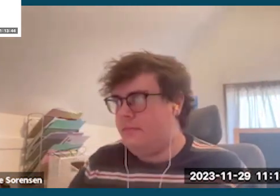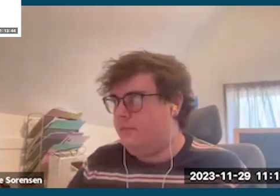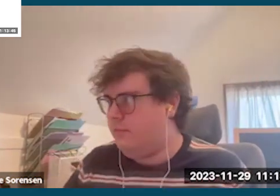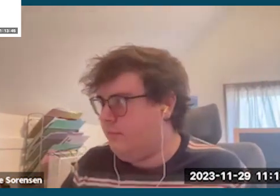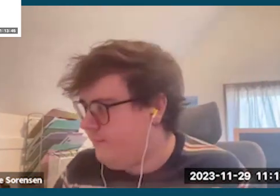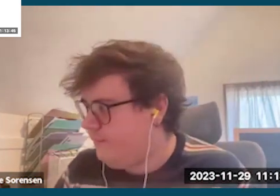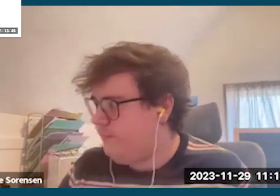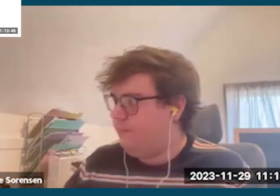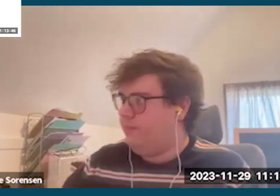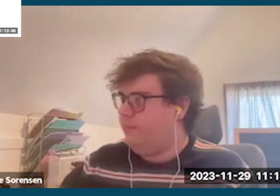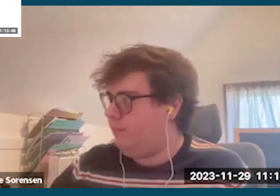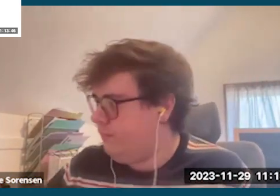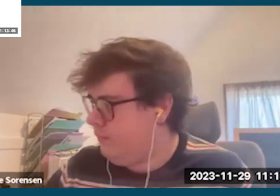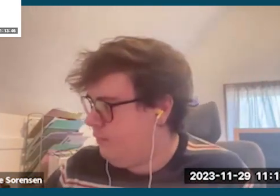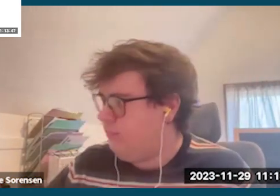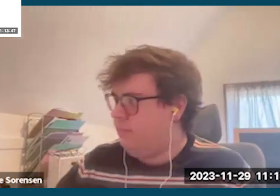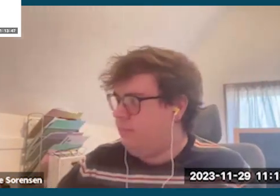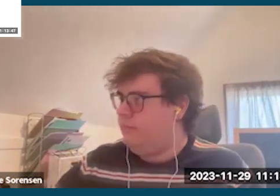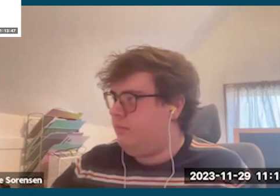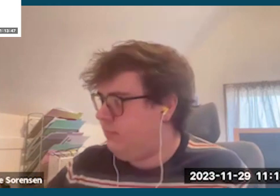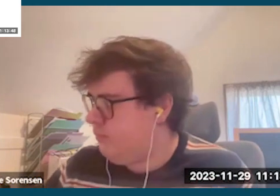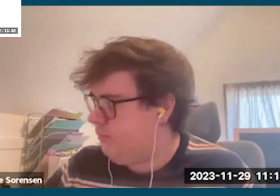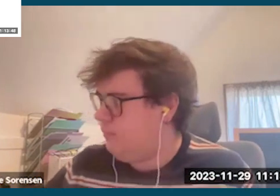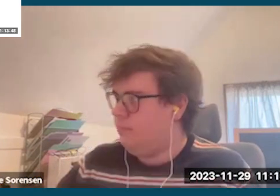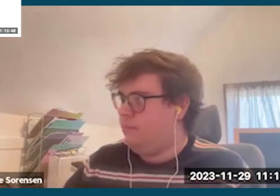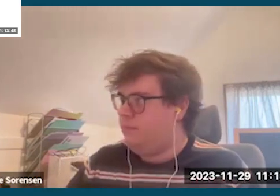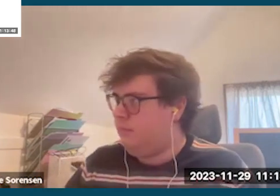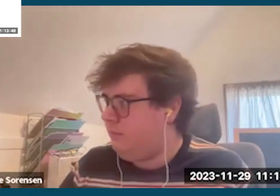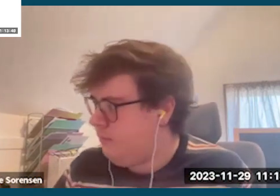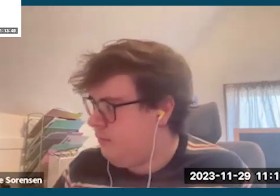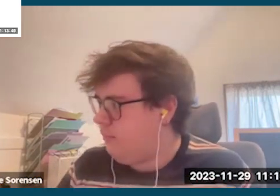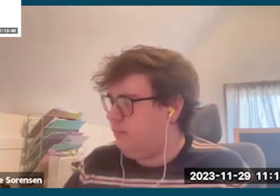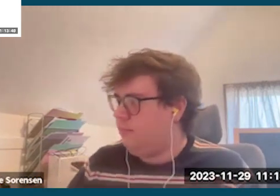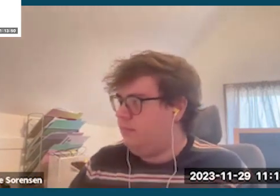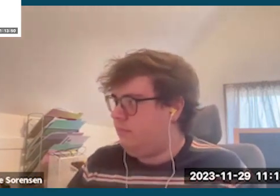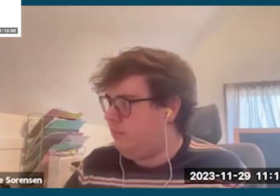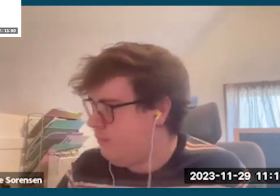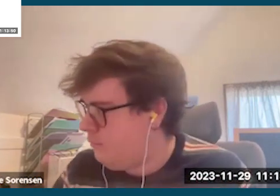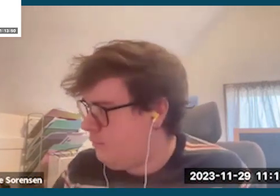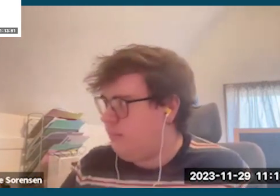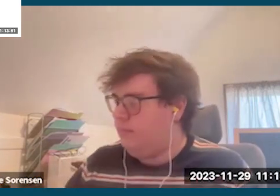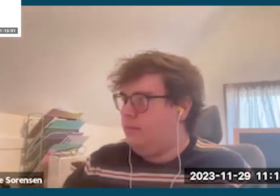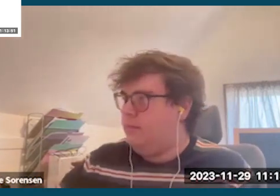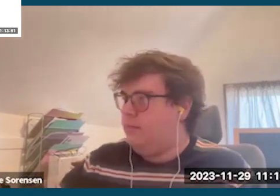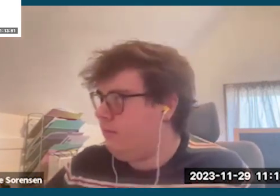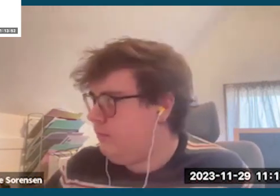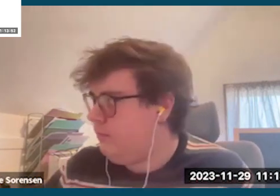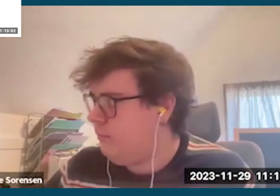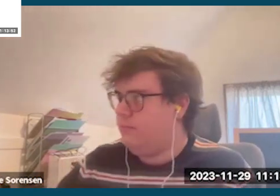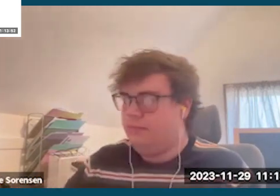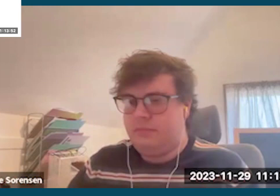not having it. Look for signs that the person prefers one treatment path over another. Do they